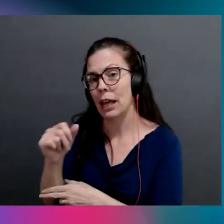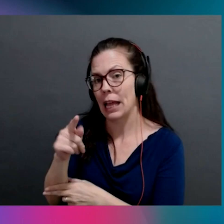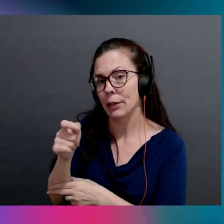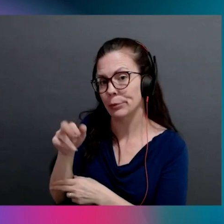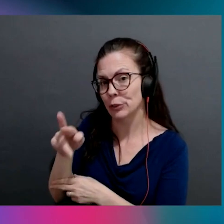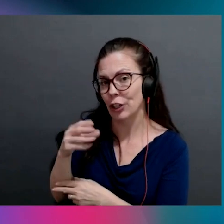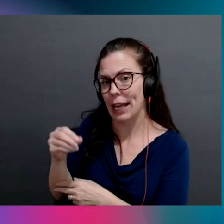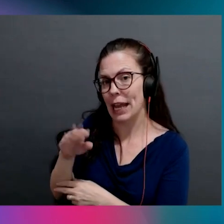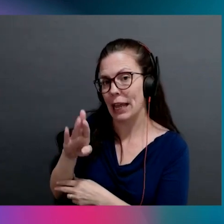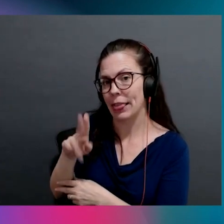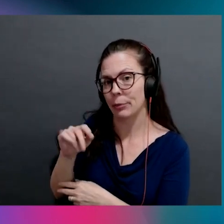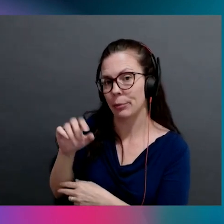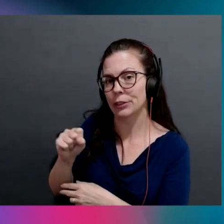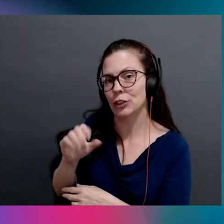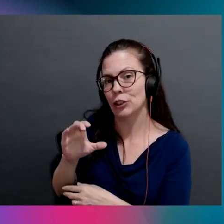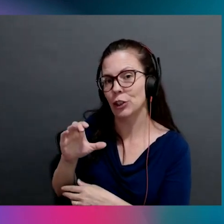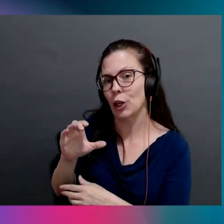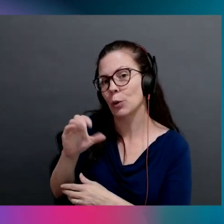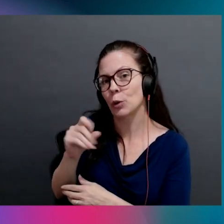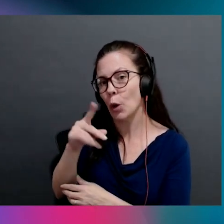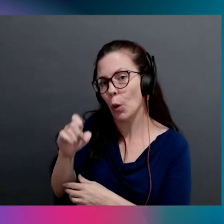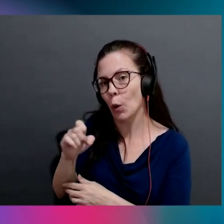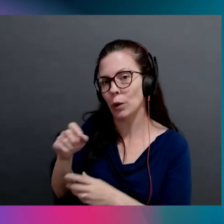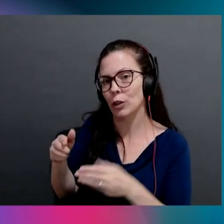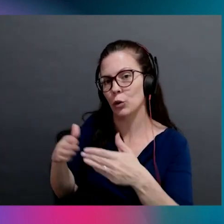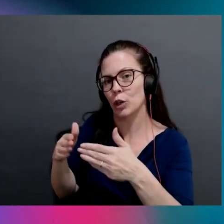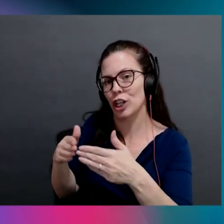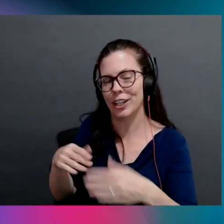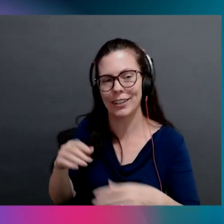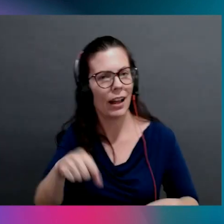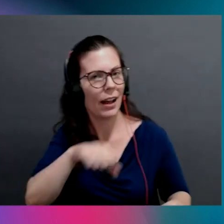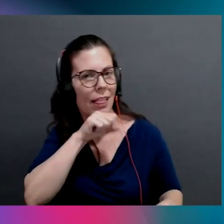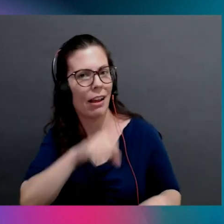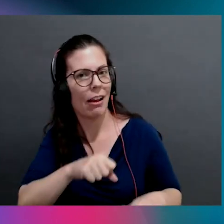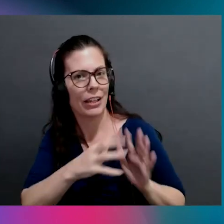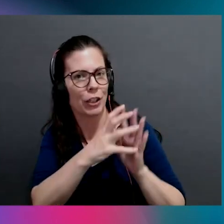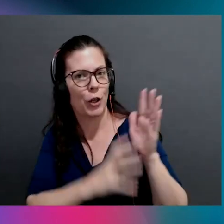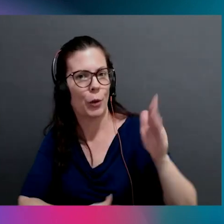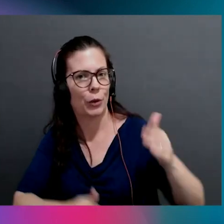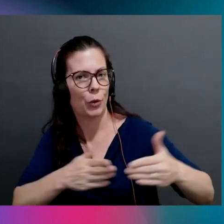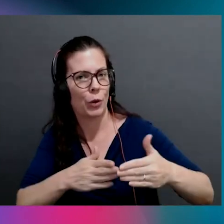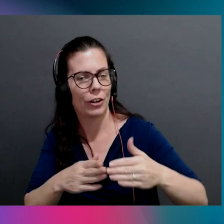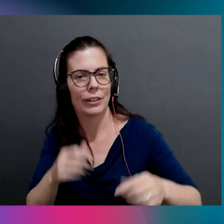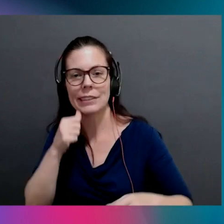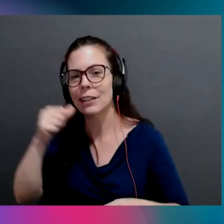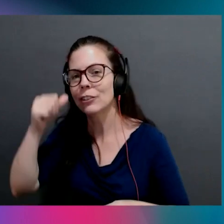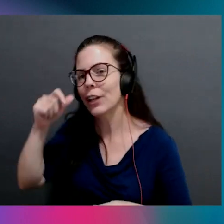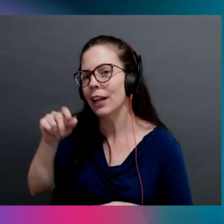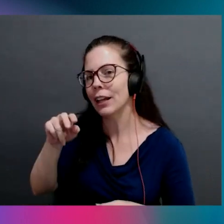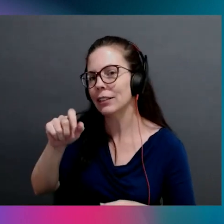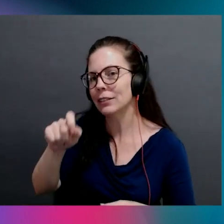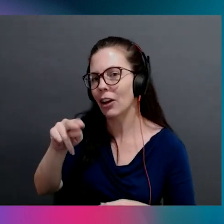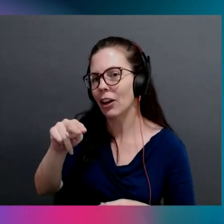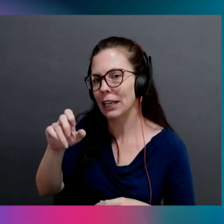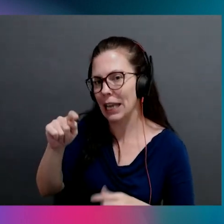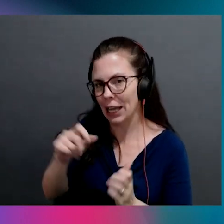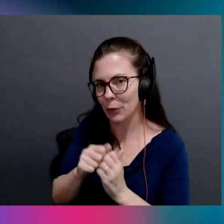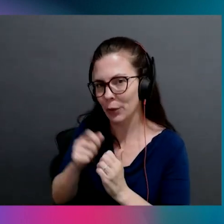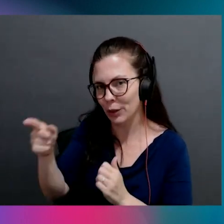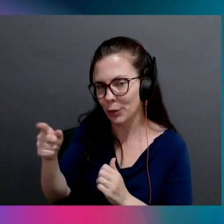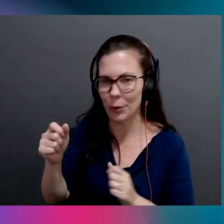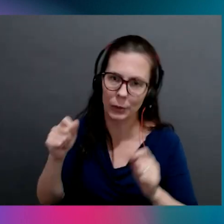Code Corner! Yeah. I love it. We did .NET yesterday with you. Yep.